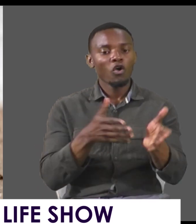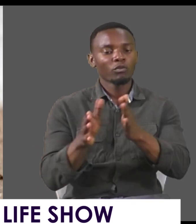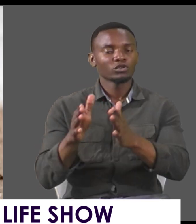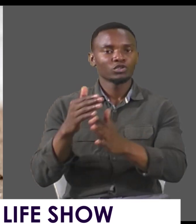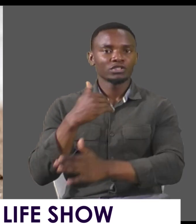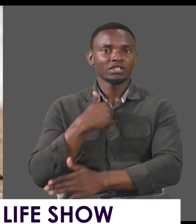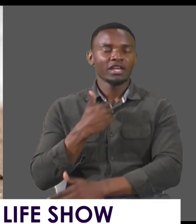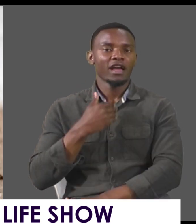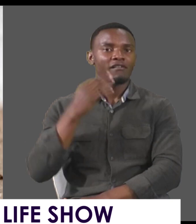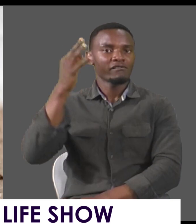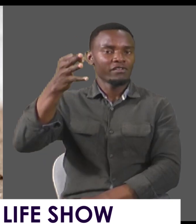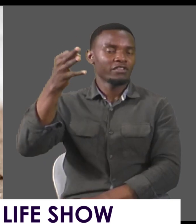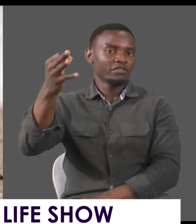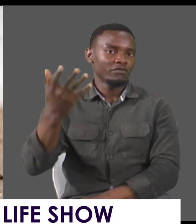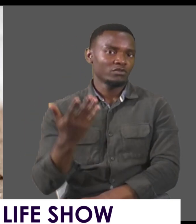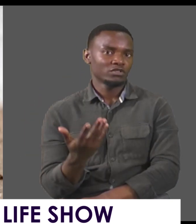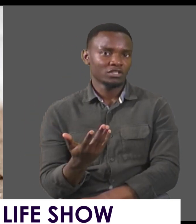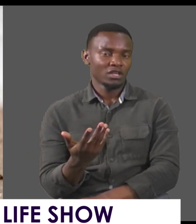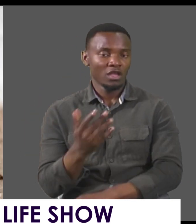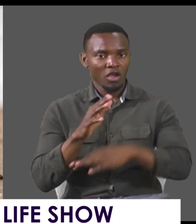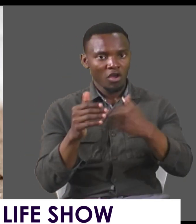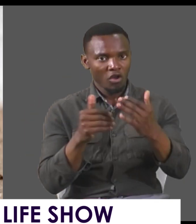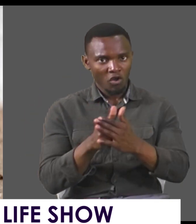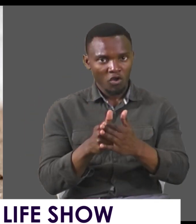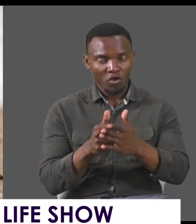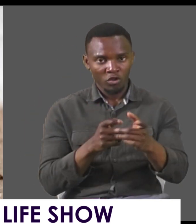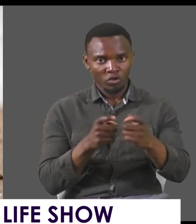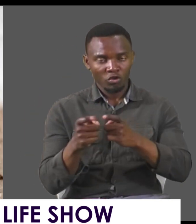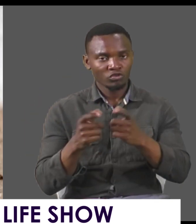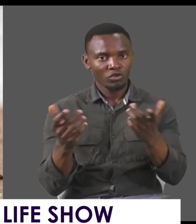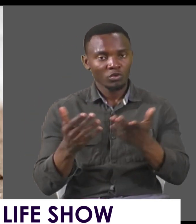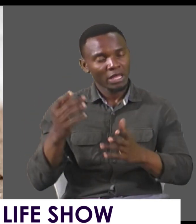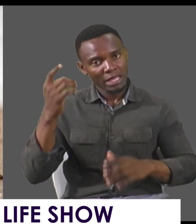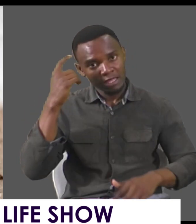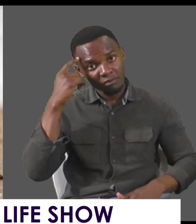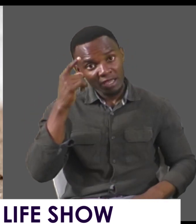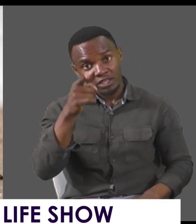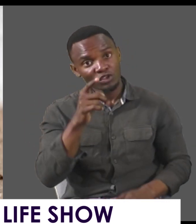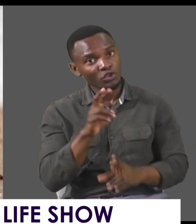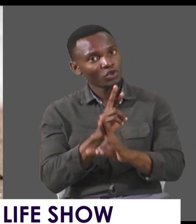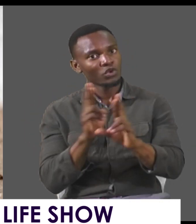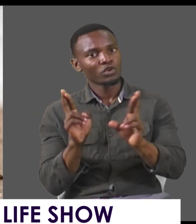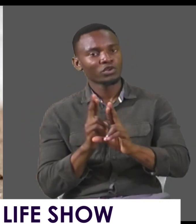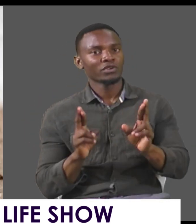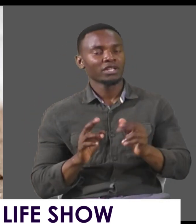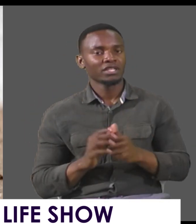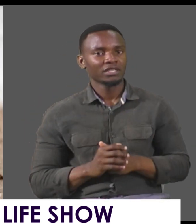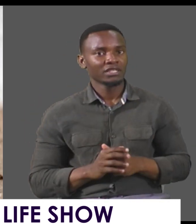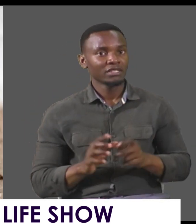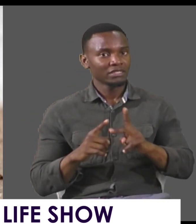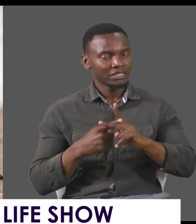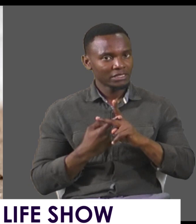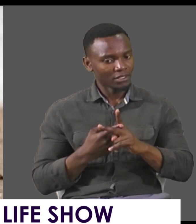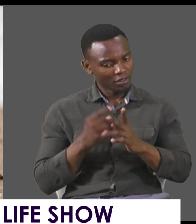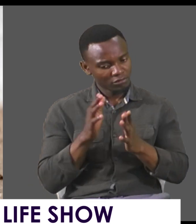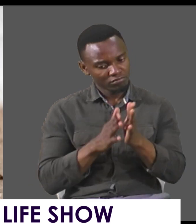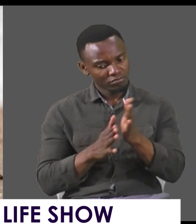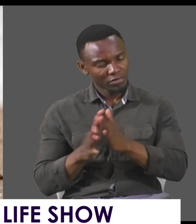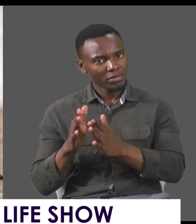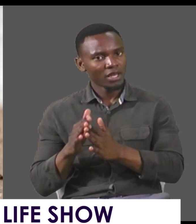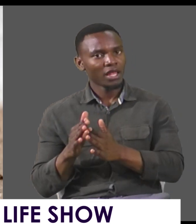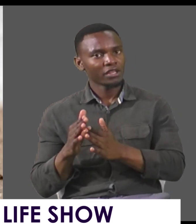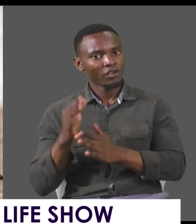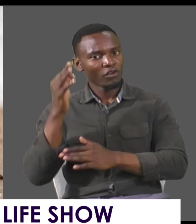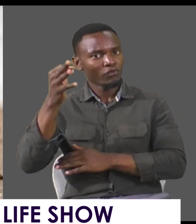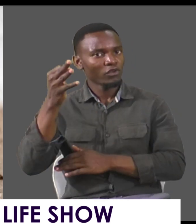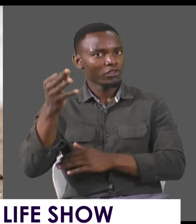lies ahead of you is all in your mind. Are you ready? Start soaring ahead.